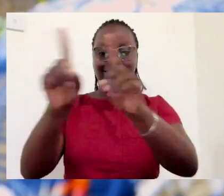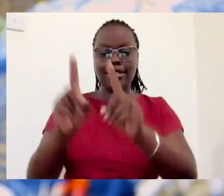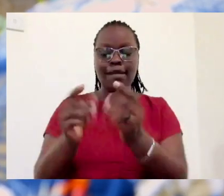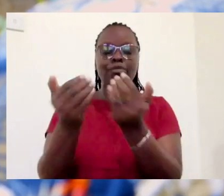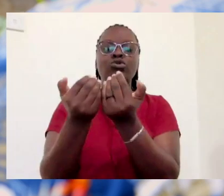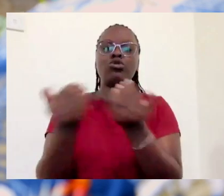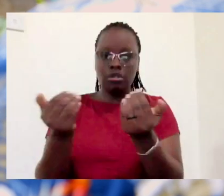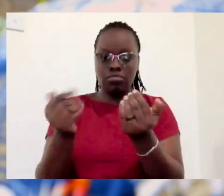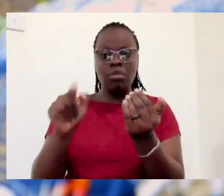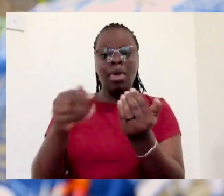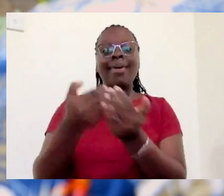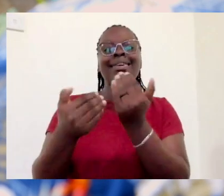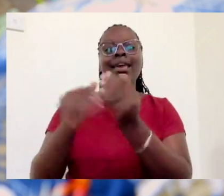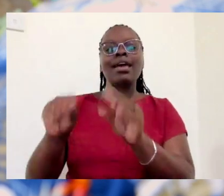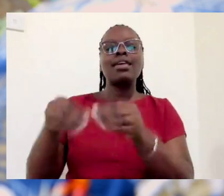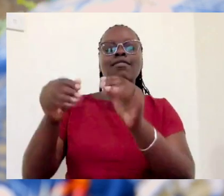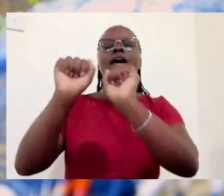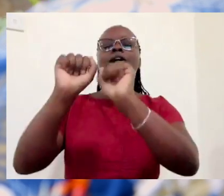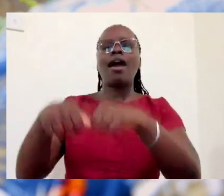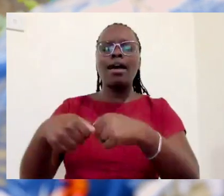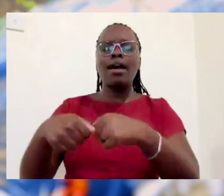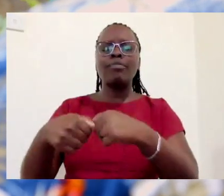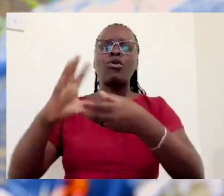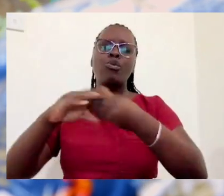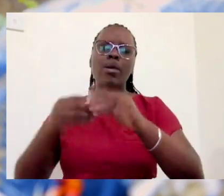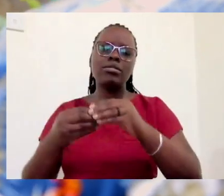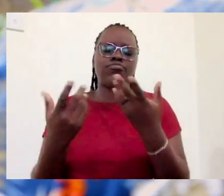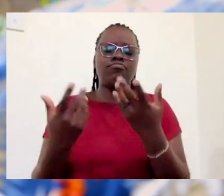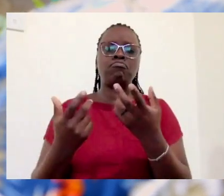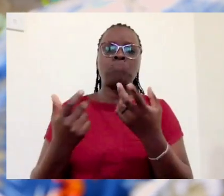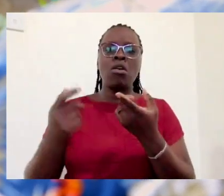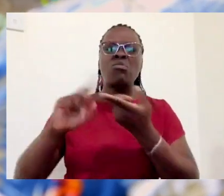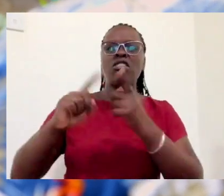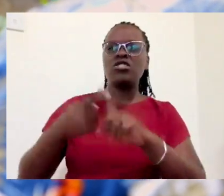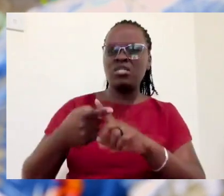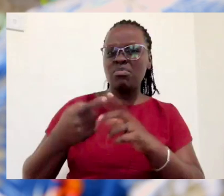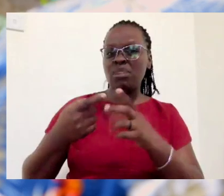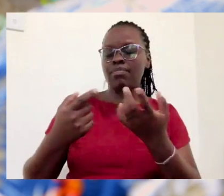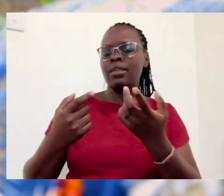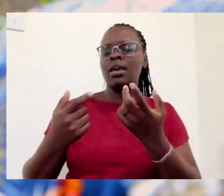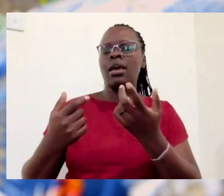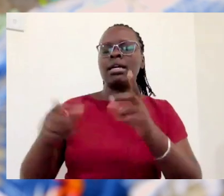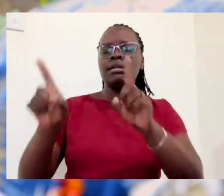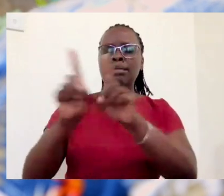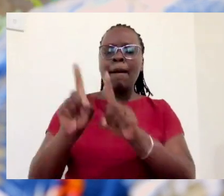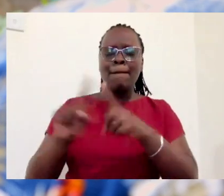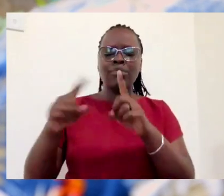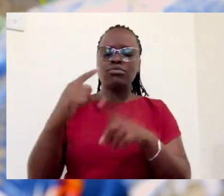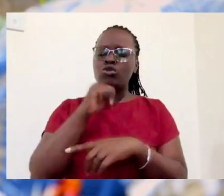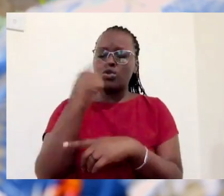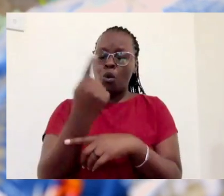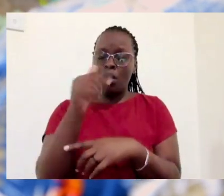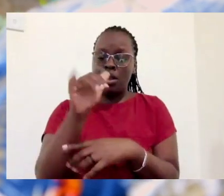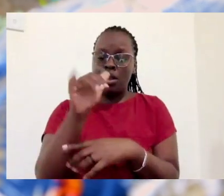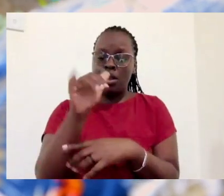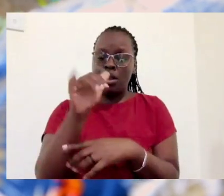the children, so that the caregivers can create bond between the caregivers and the children,